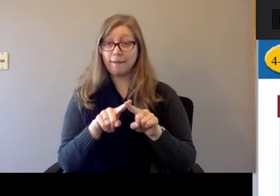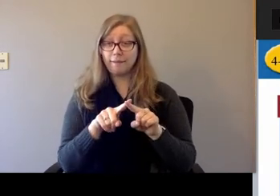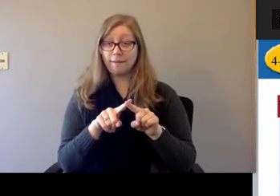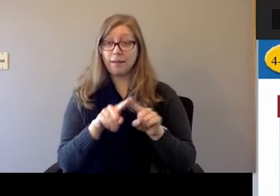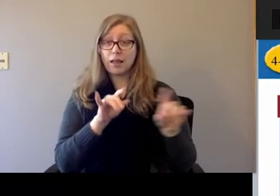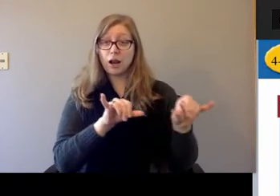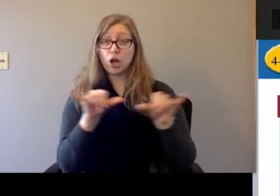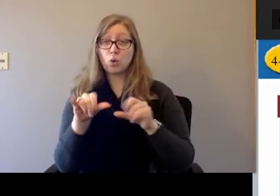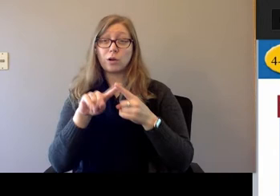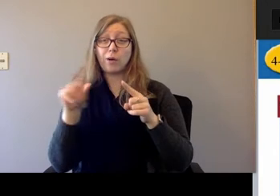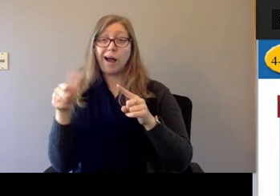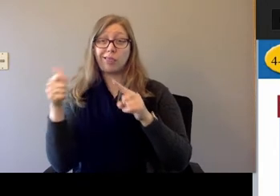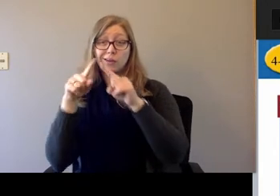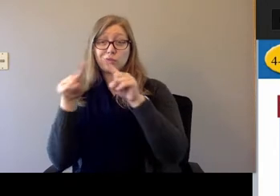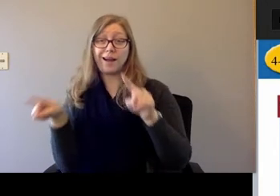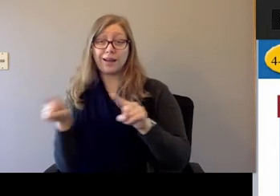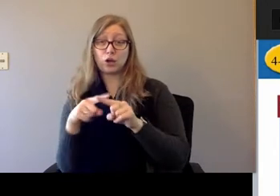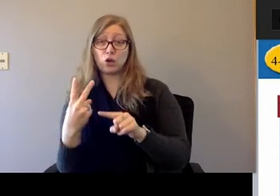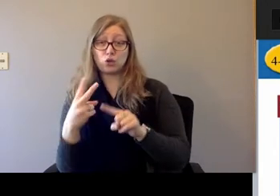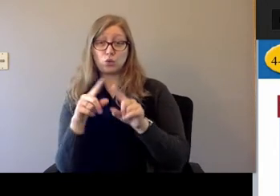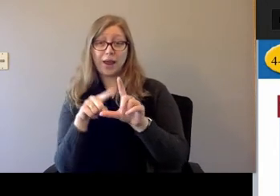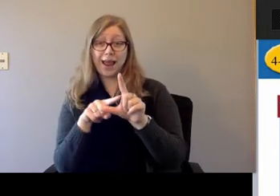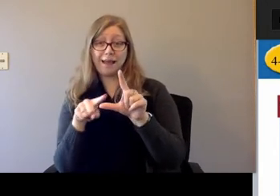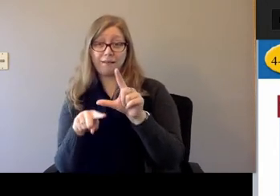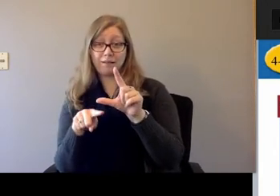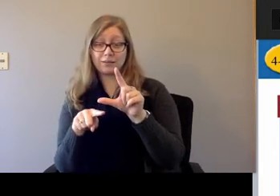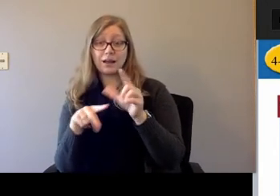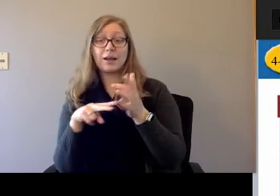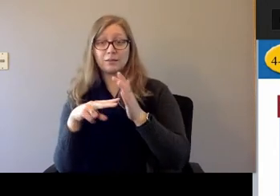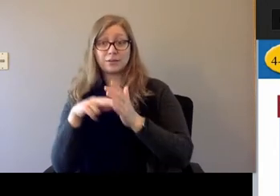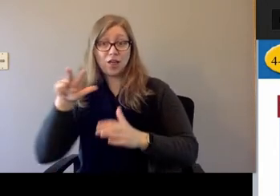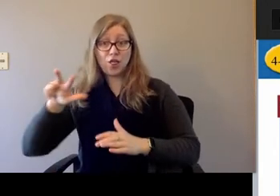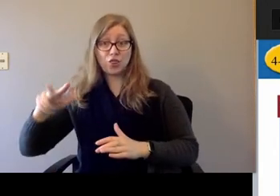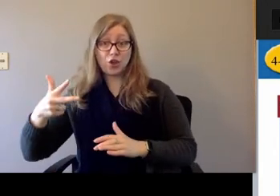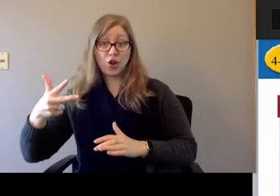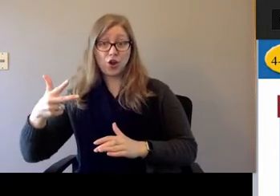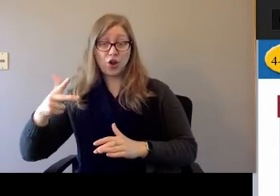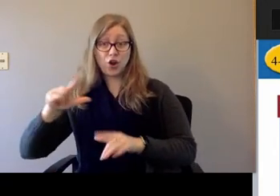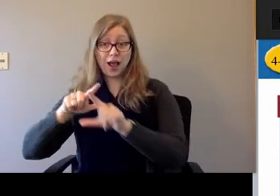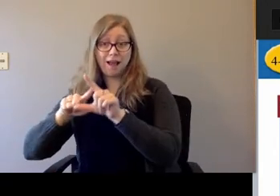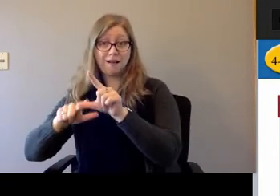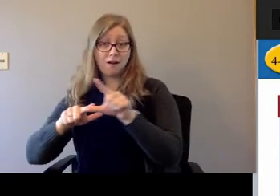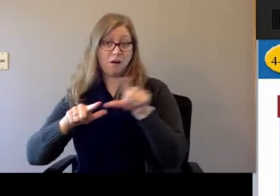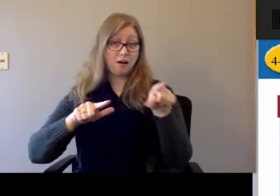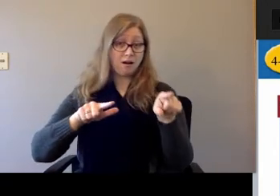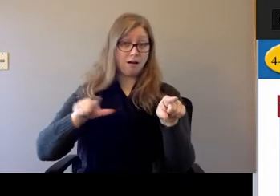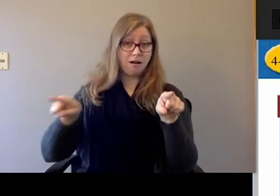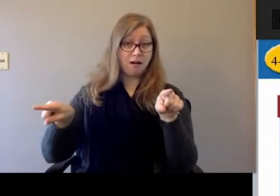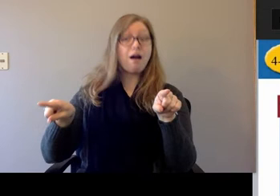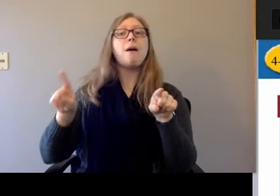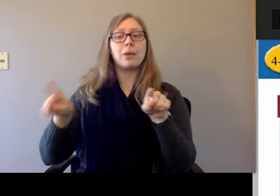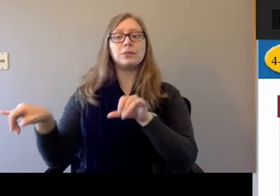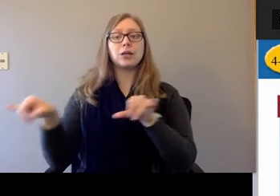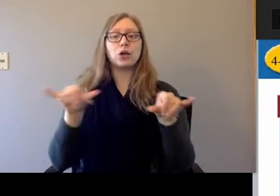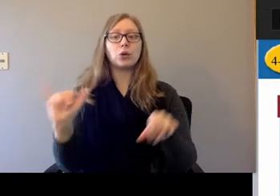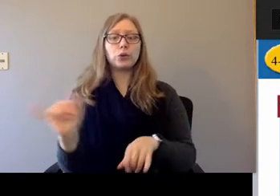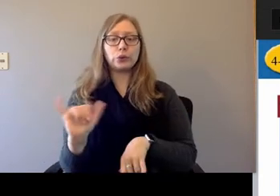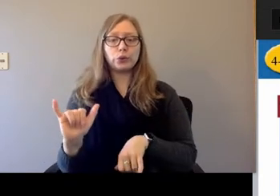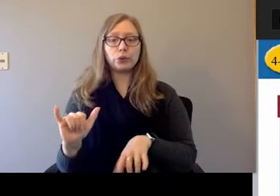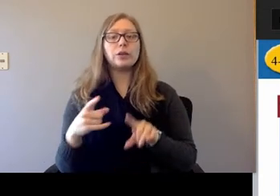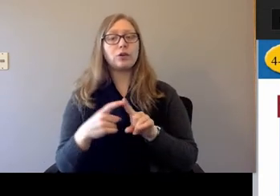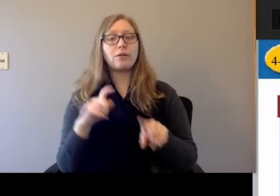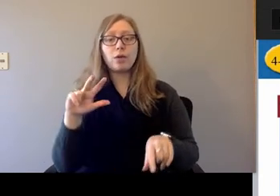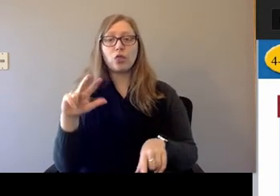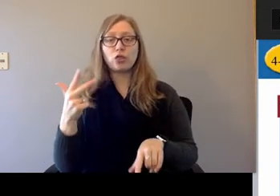triangle, then that third angle is also congruent. So by the third angle theorem, I know from this picture